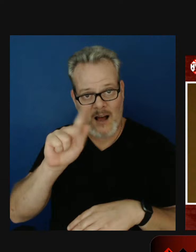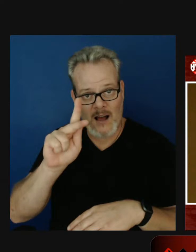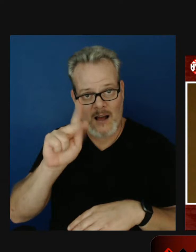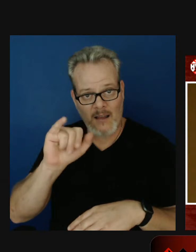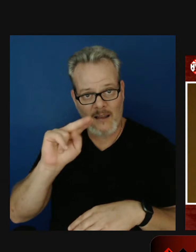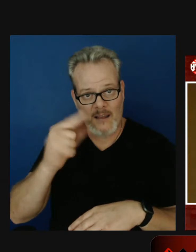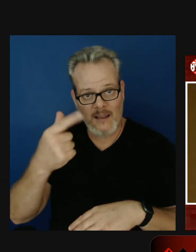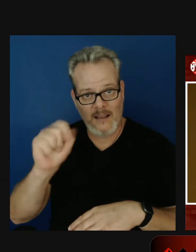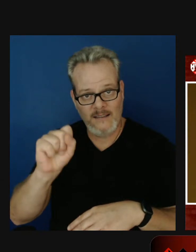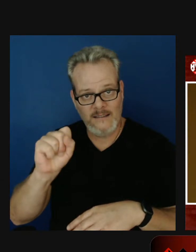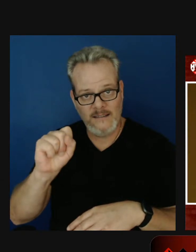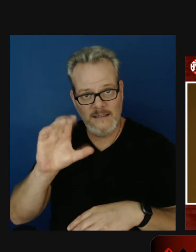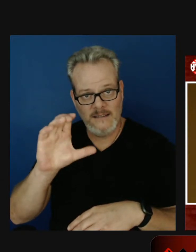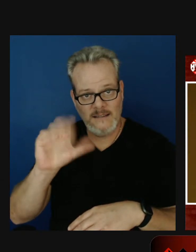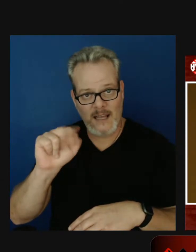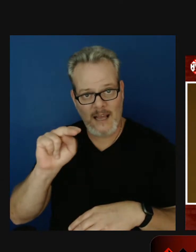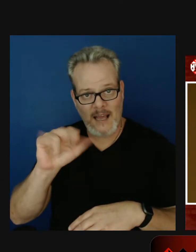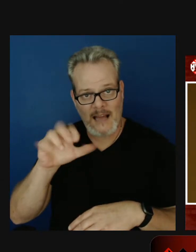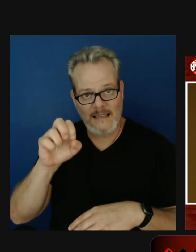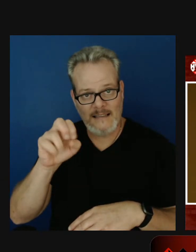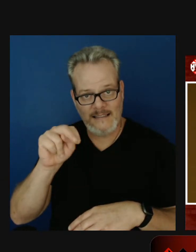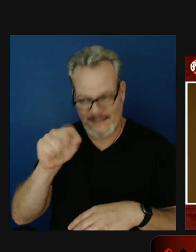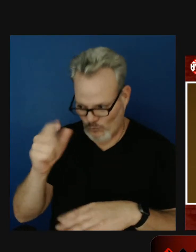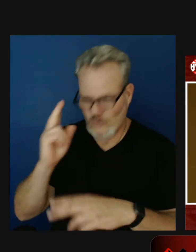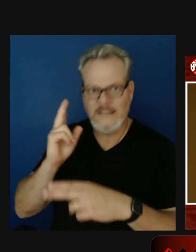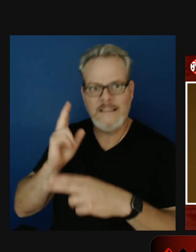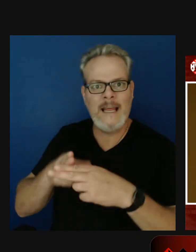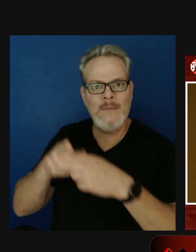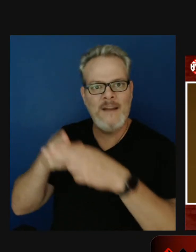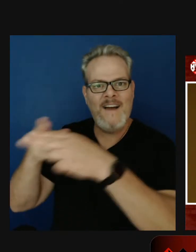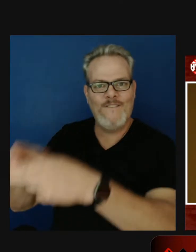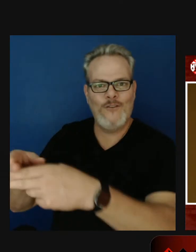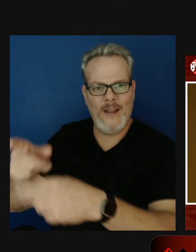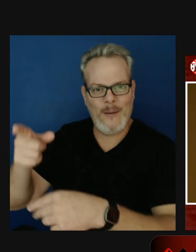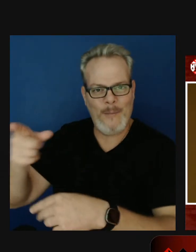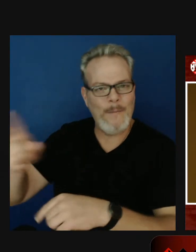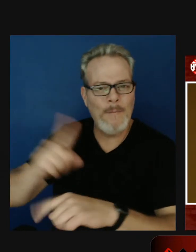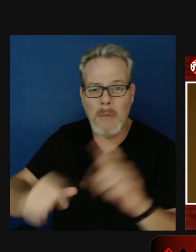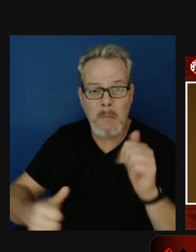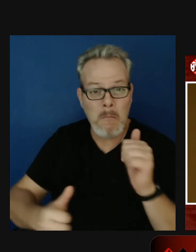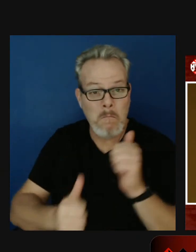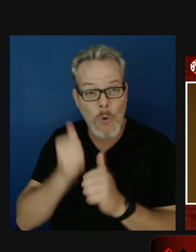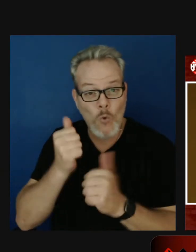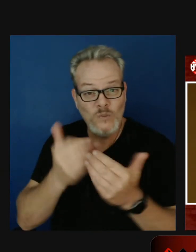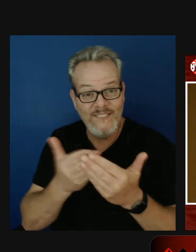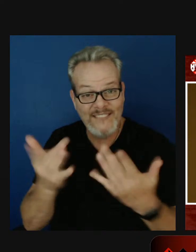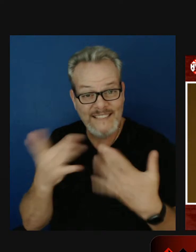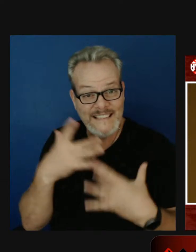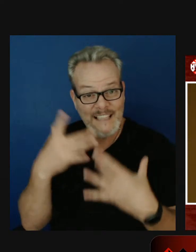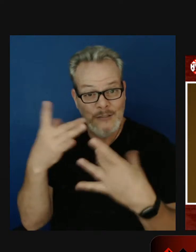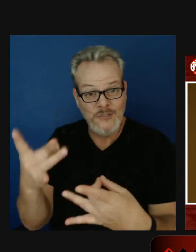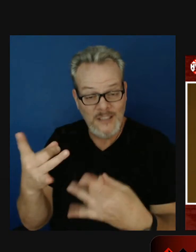named after Clarence King, but none of that is even remotely close to the most interesting stuff about him.